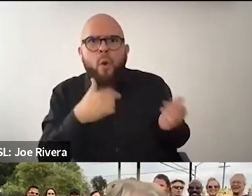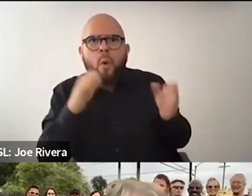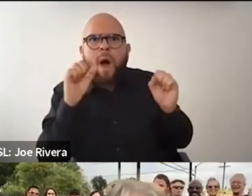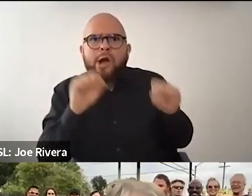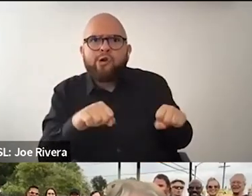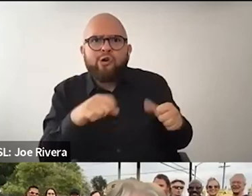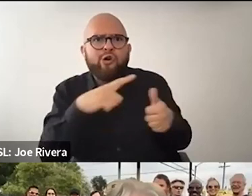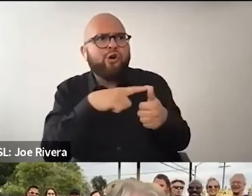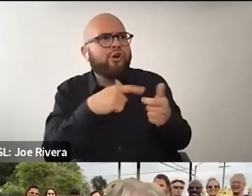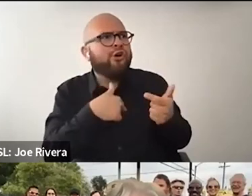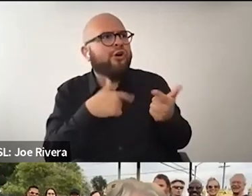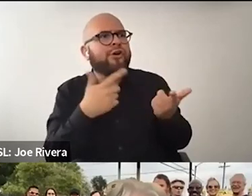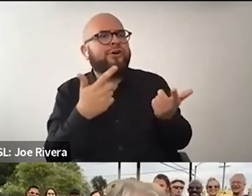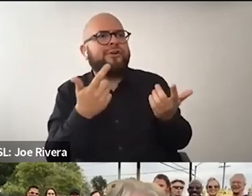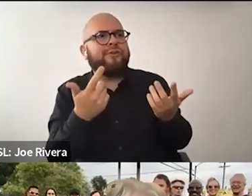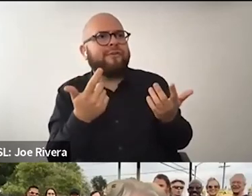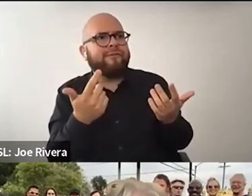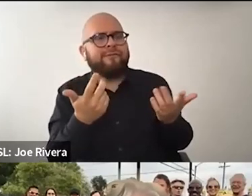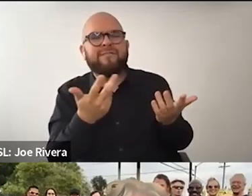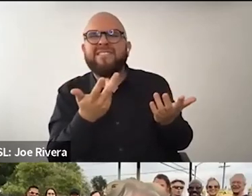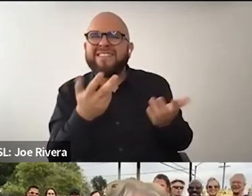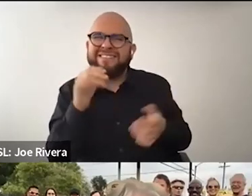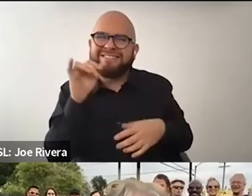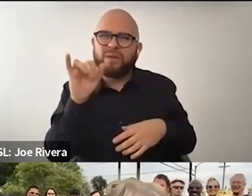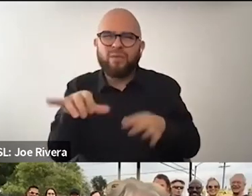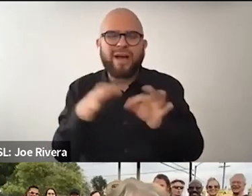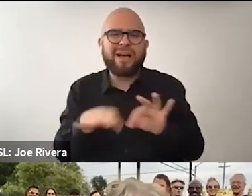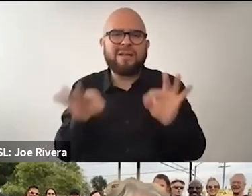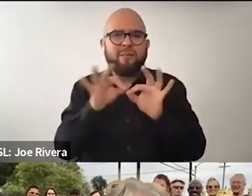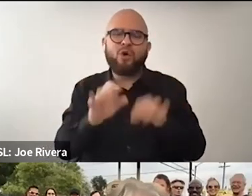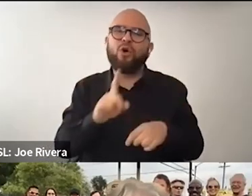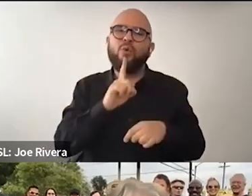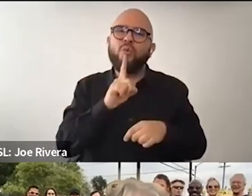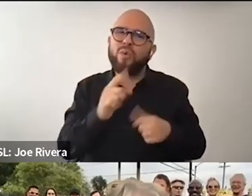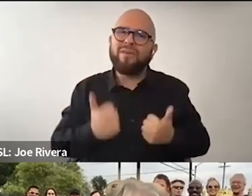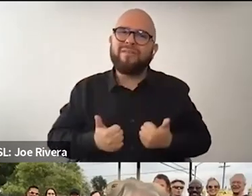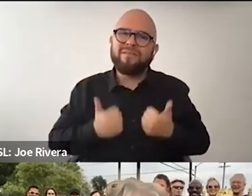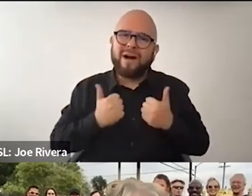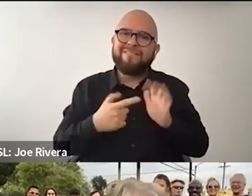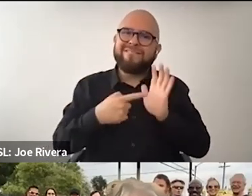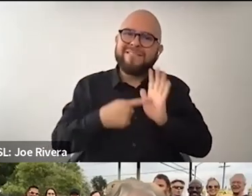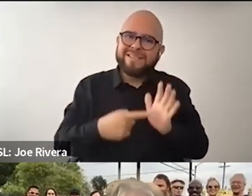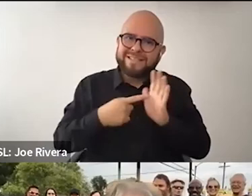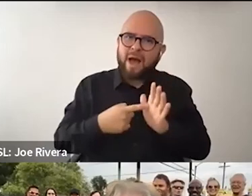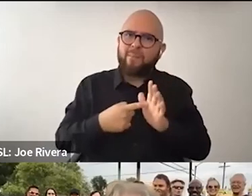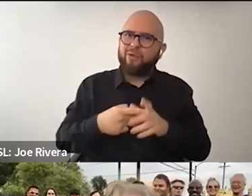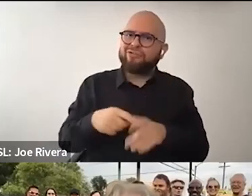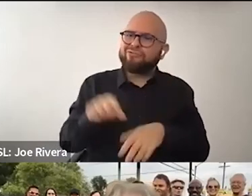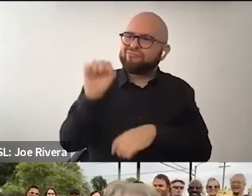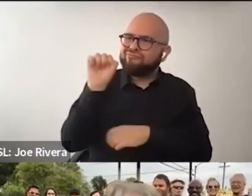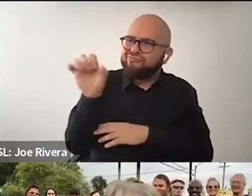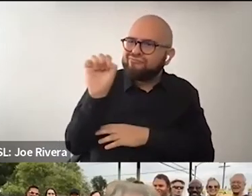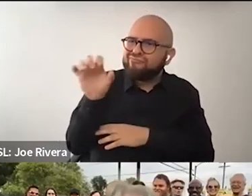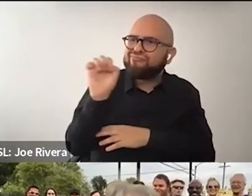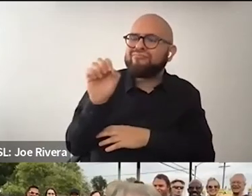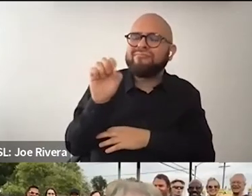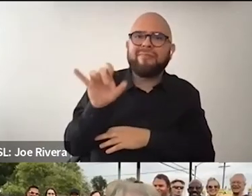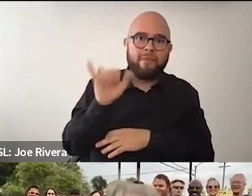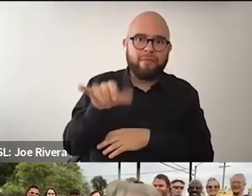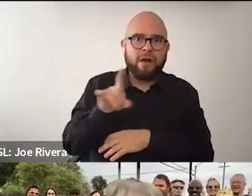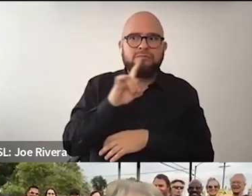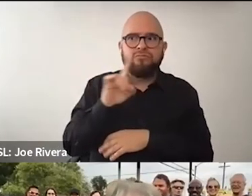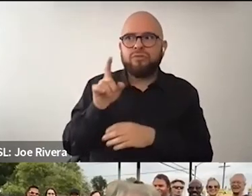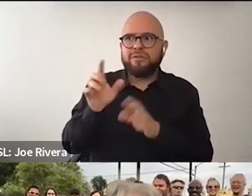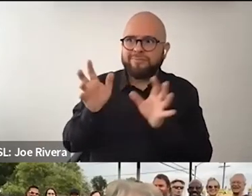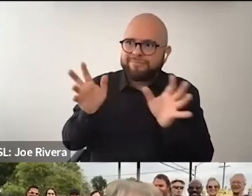life examples is what I've discovered has created the most movement when I've tried to bring people into the